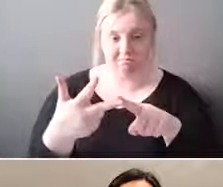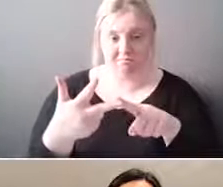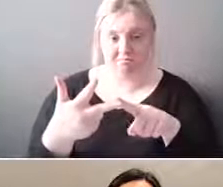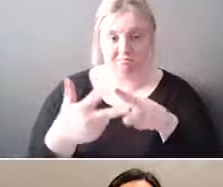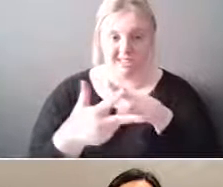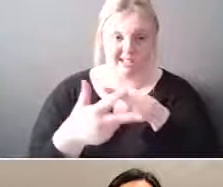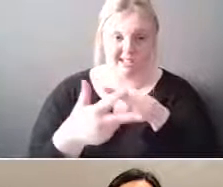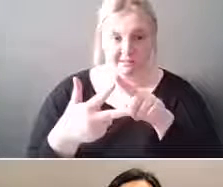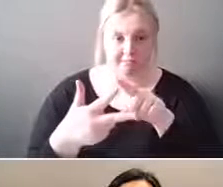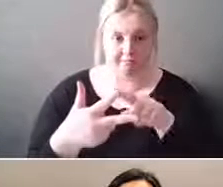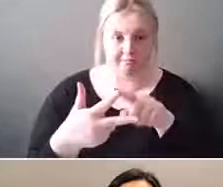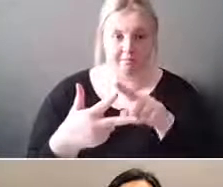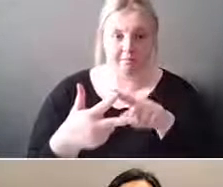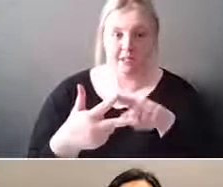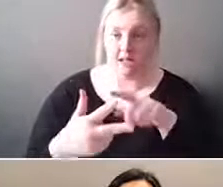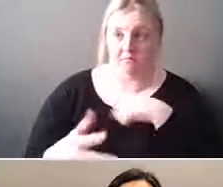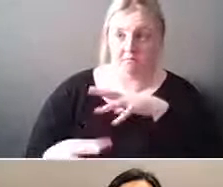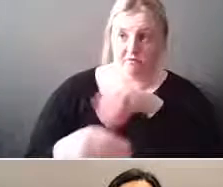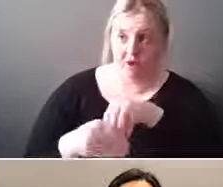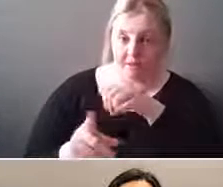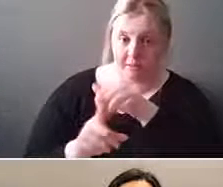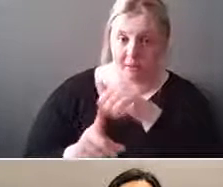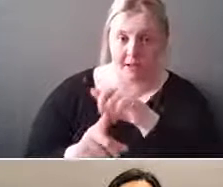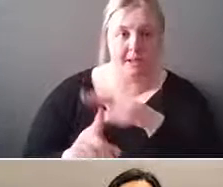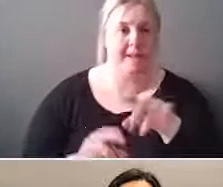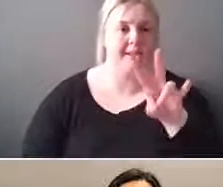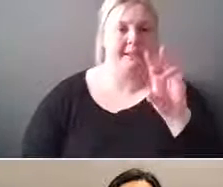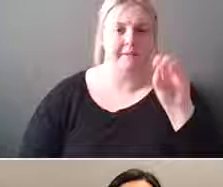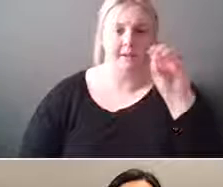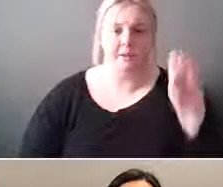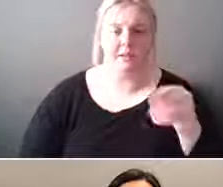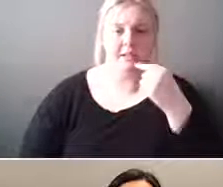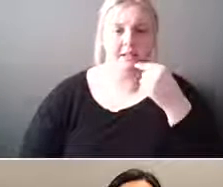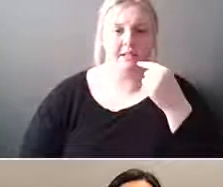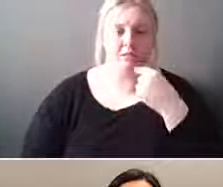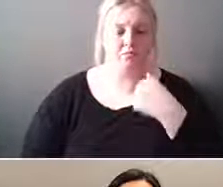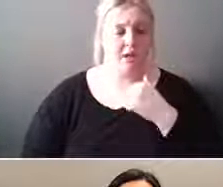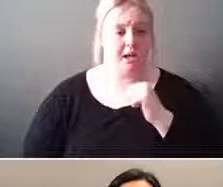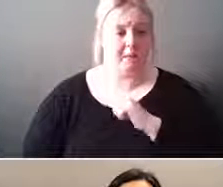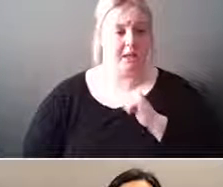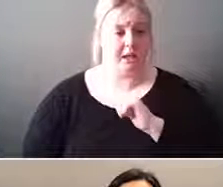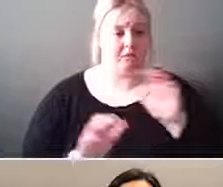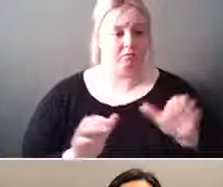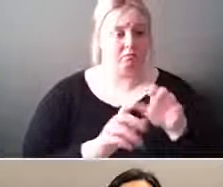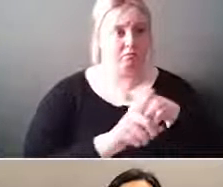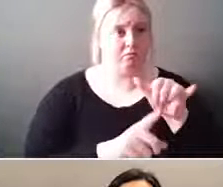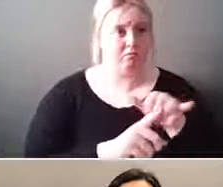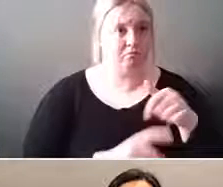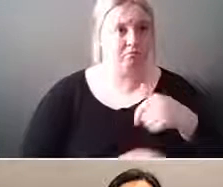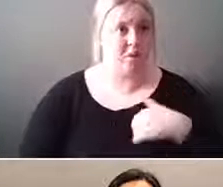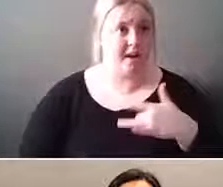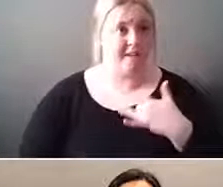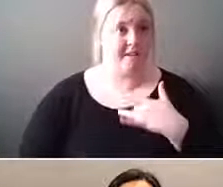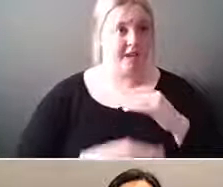behavior, 70% of them said that when they engaged in this behavior, it was actually upsetting or